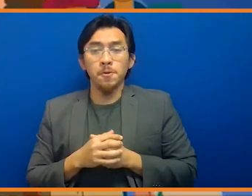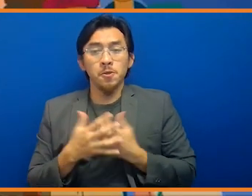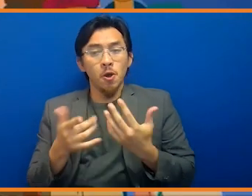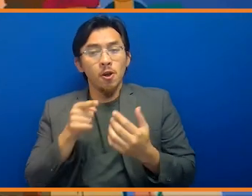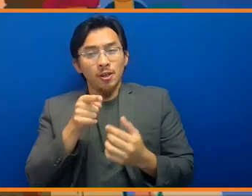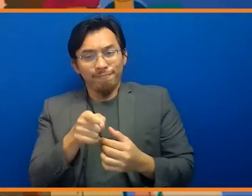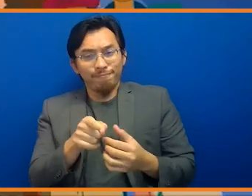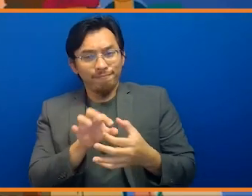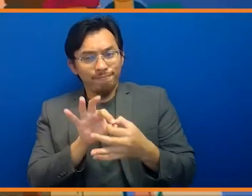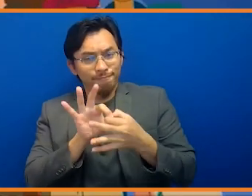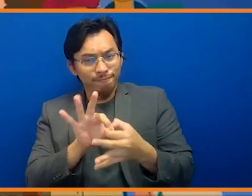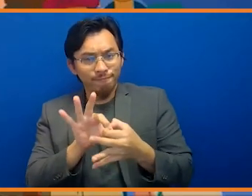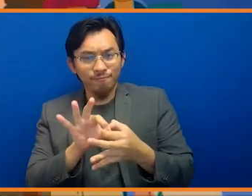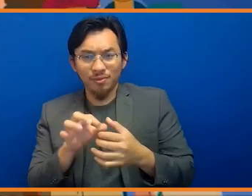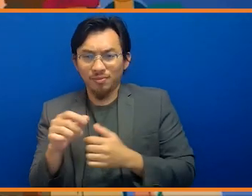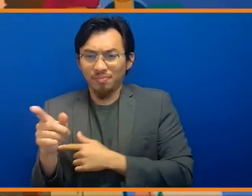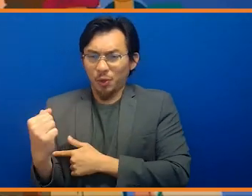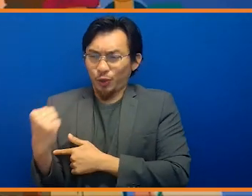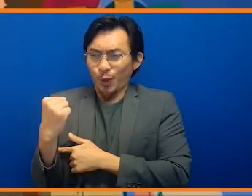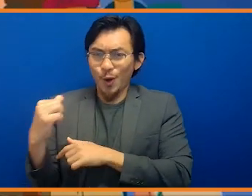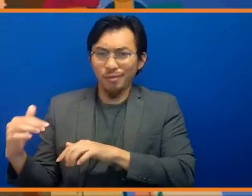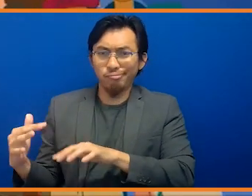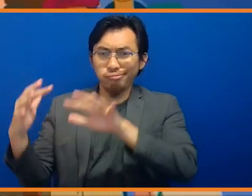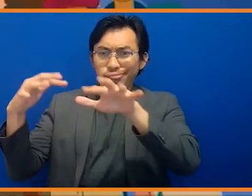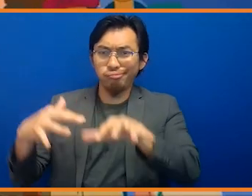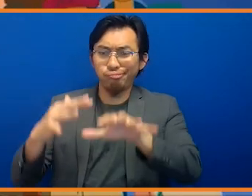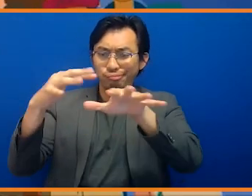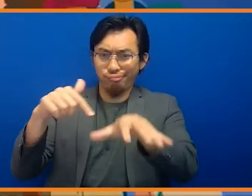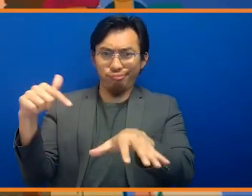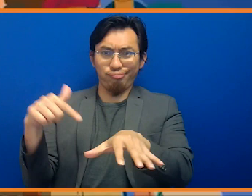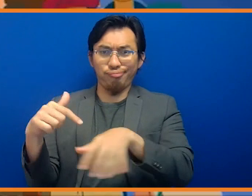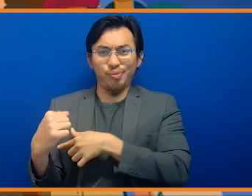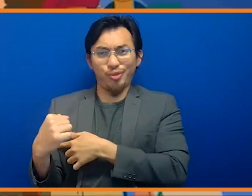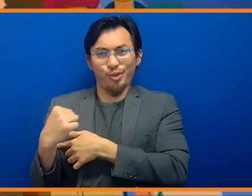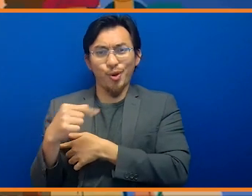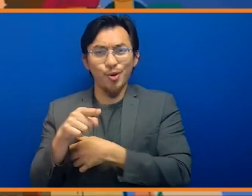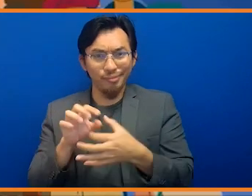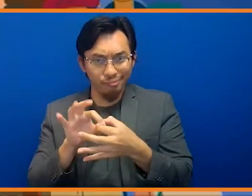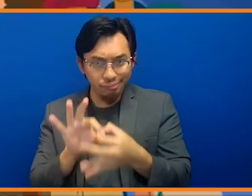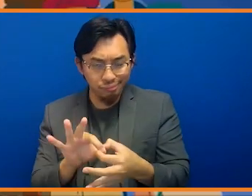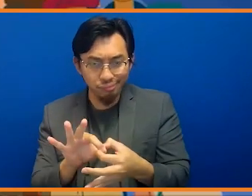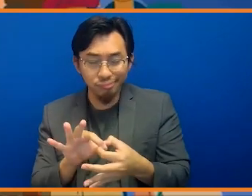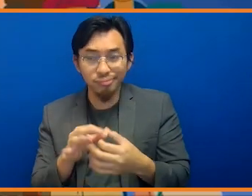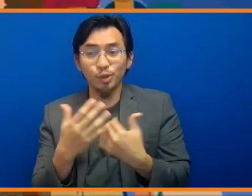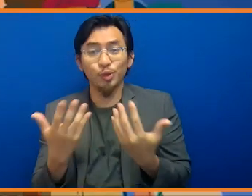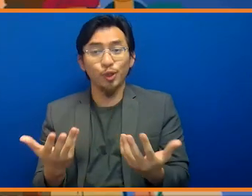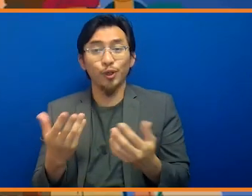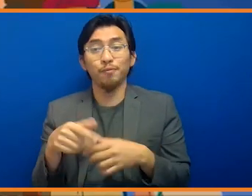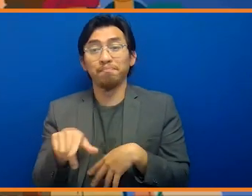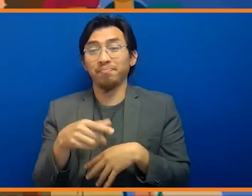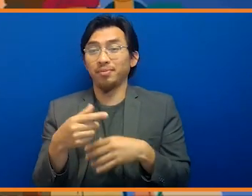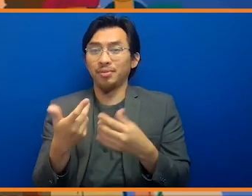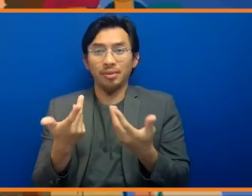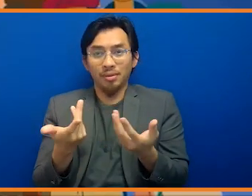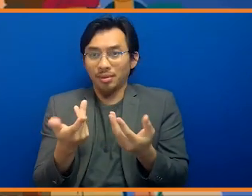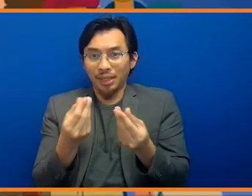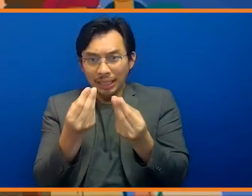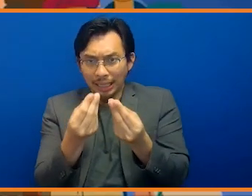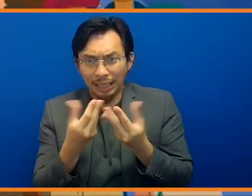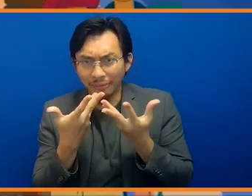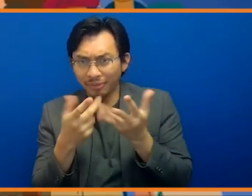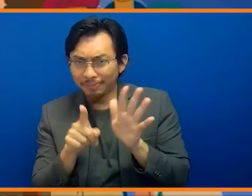relate to the destructive power of the tsunami. So it doesn't give us any clue